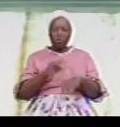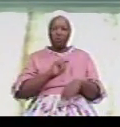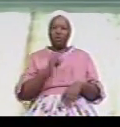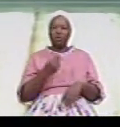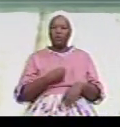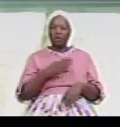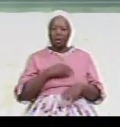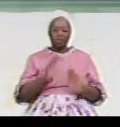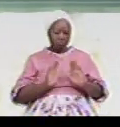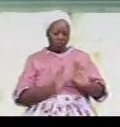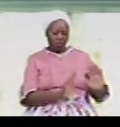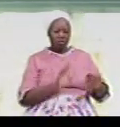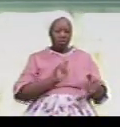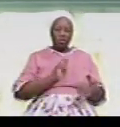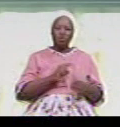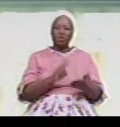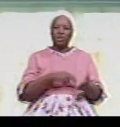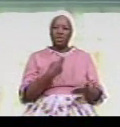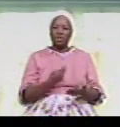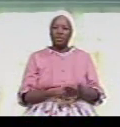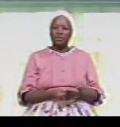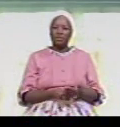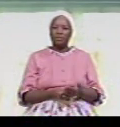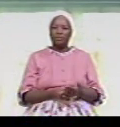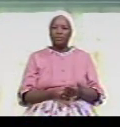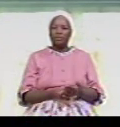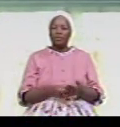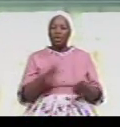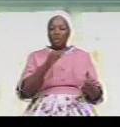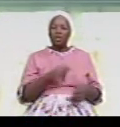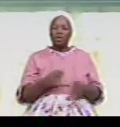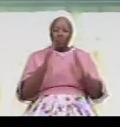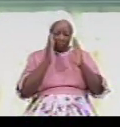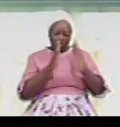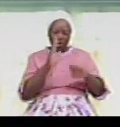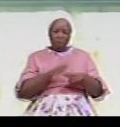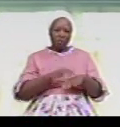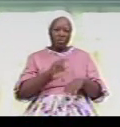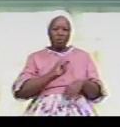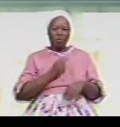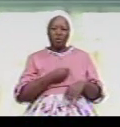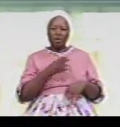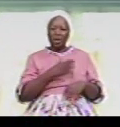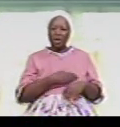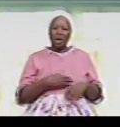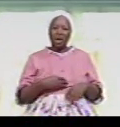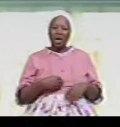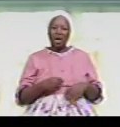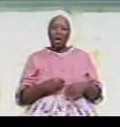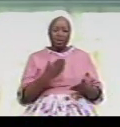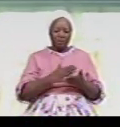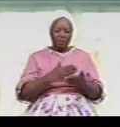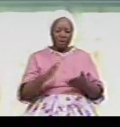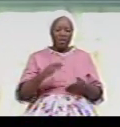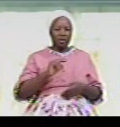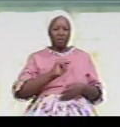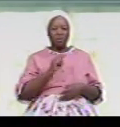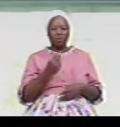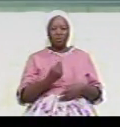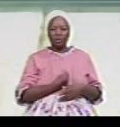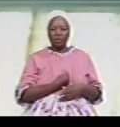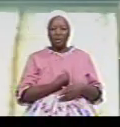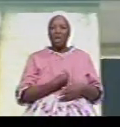push us down, he's going to concentrate on us and reject us, and